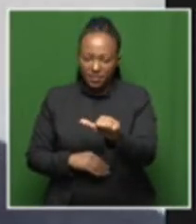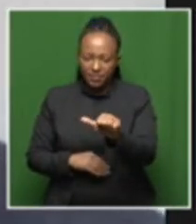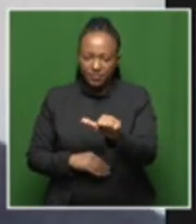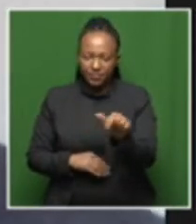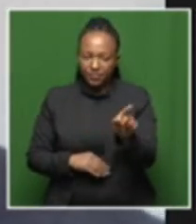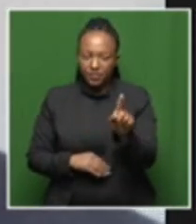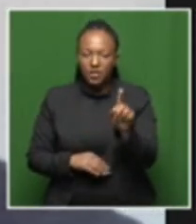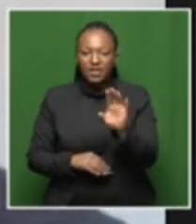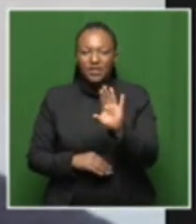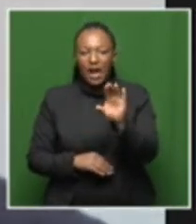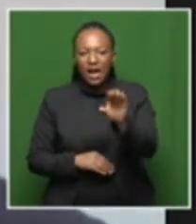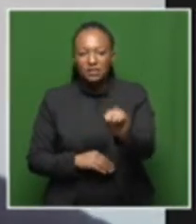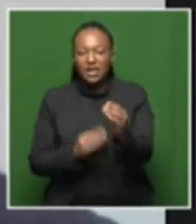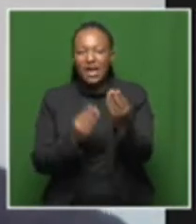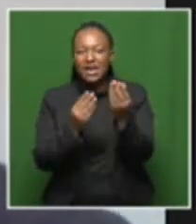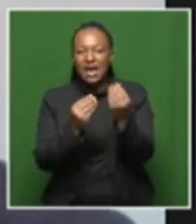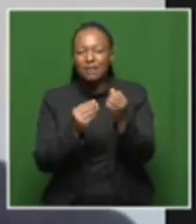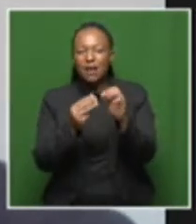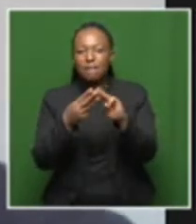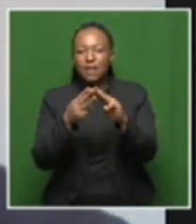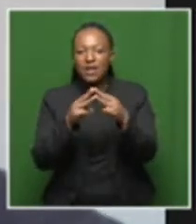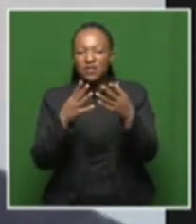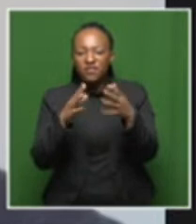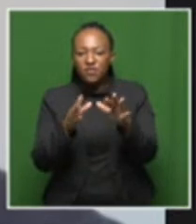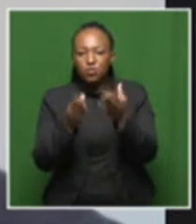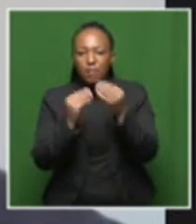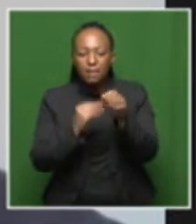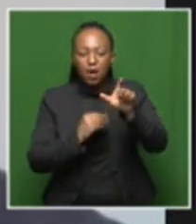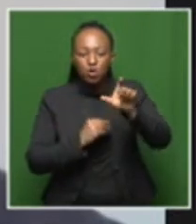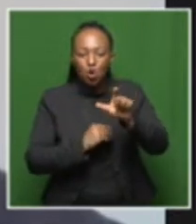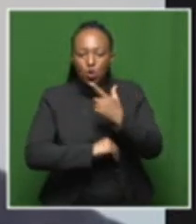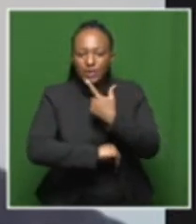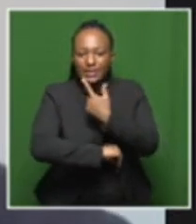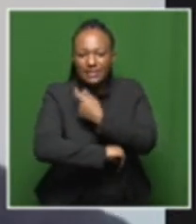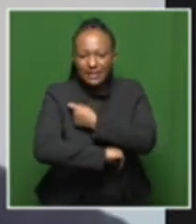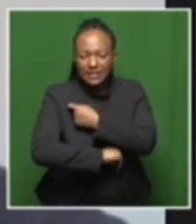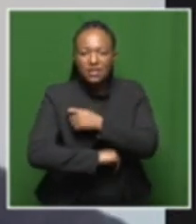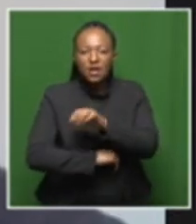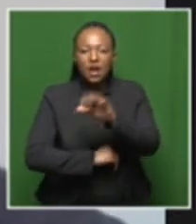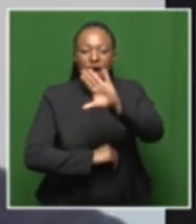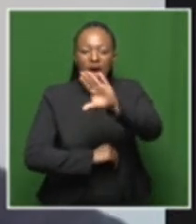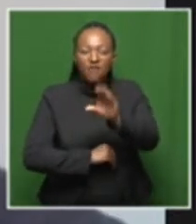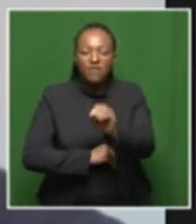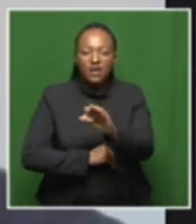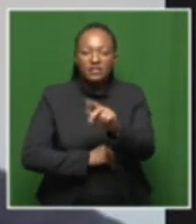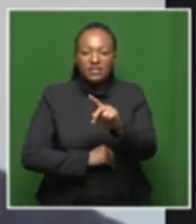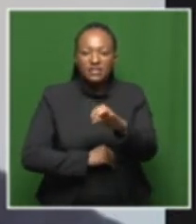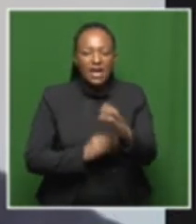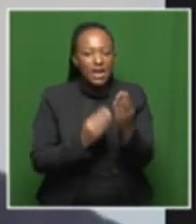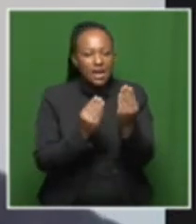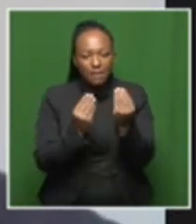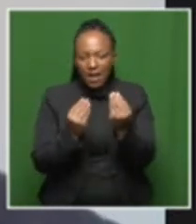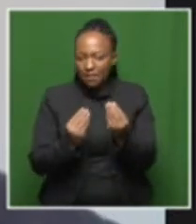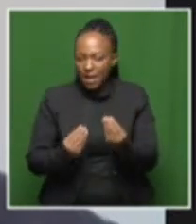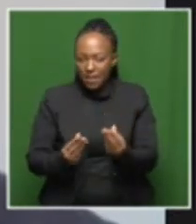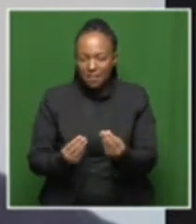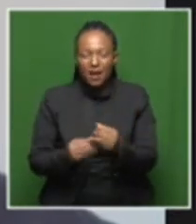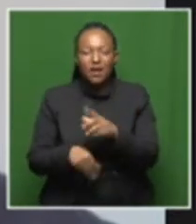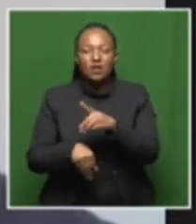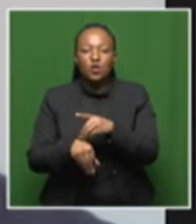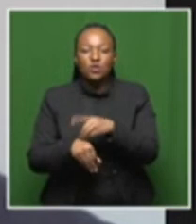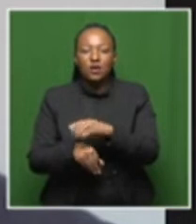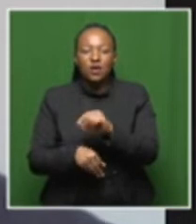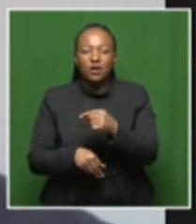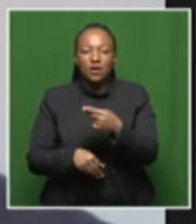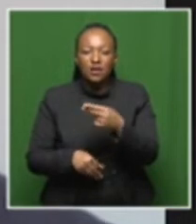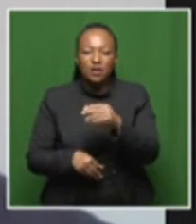the numbers, saying the math comes from a total doses given and announced by African CDC. So it's just numbers, Dr. Chris, but I suppose maybe colleagues would